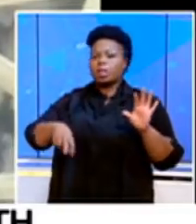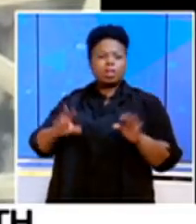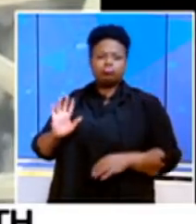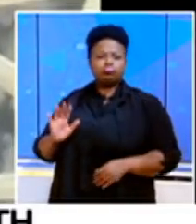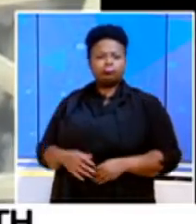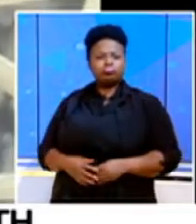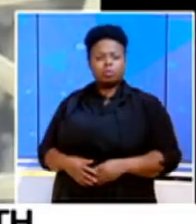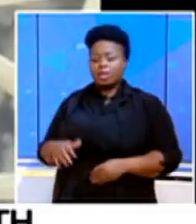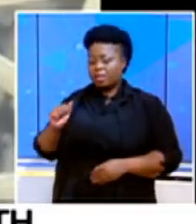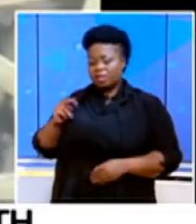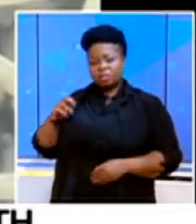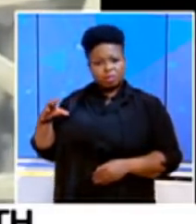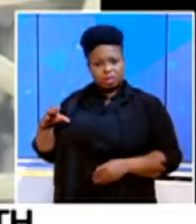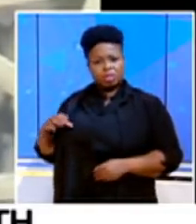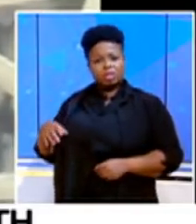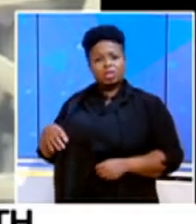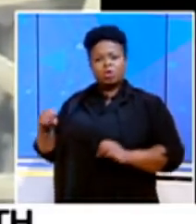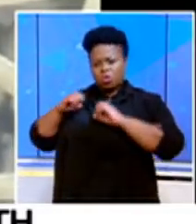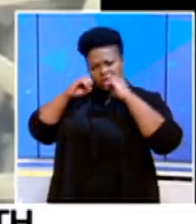is an organization of process.